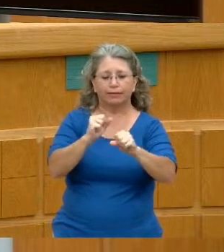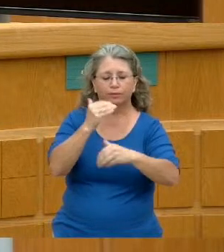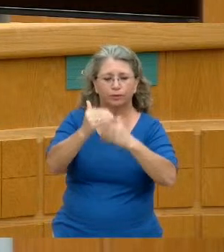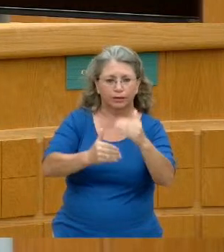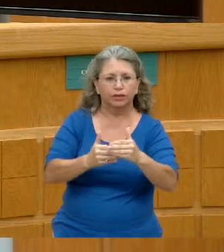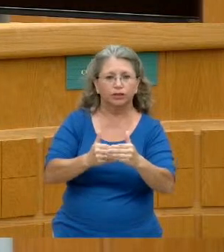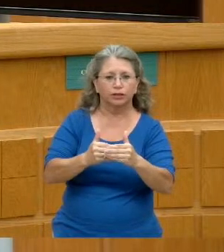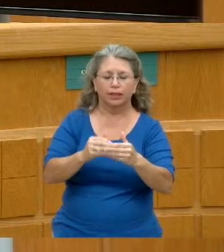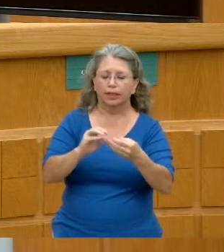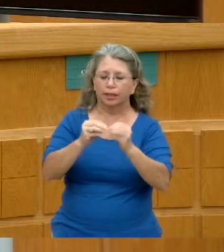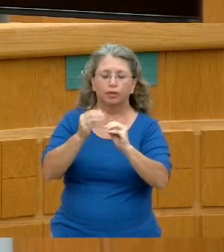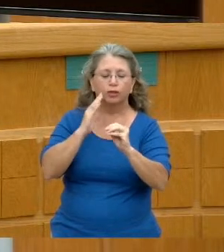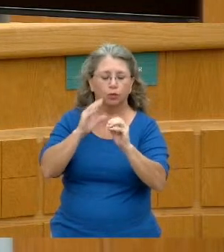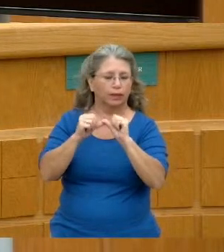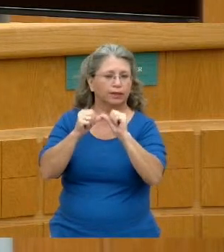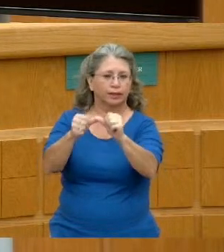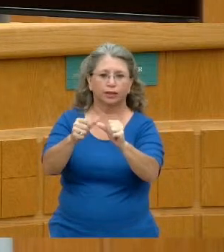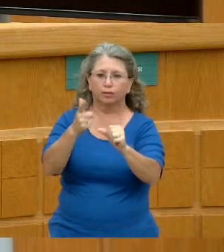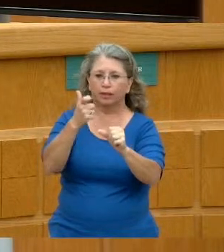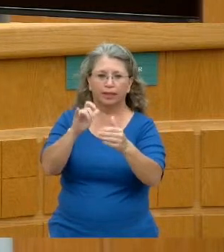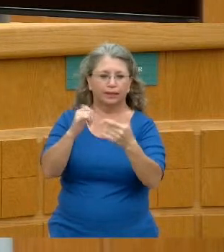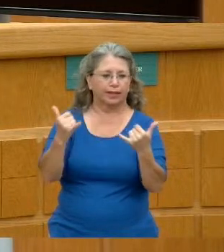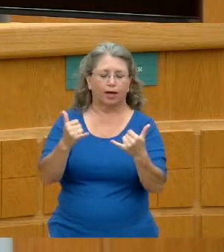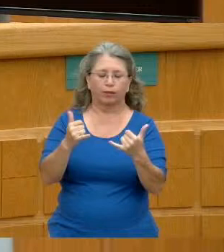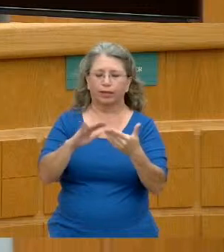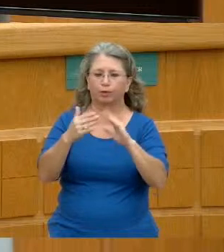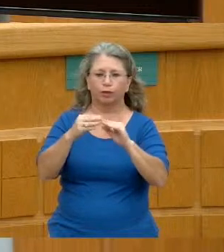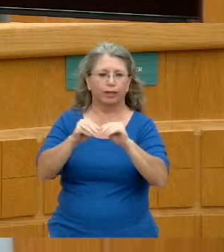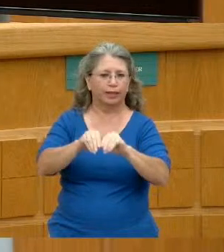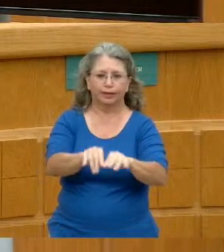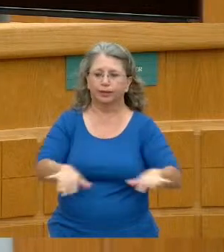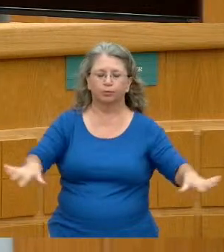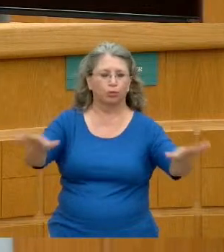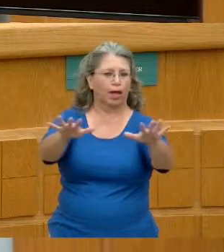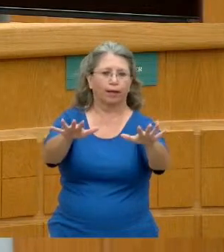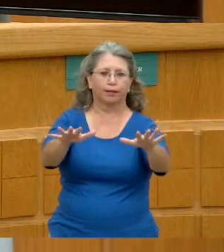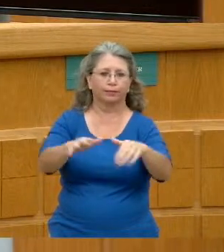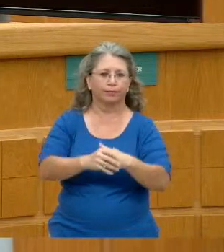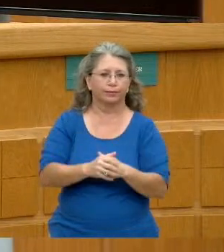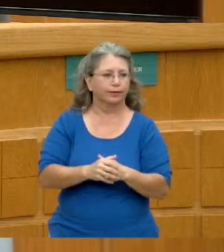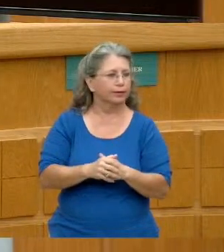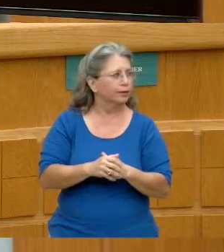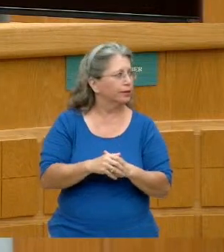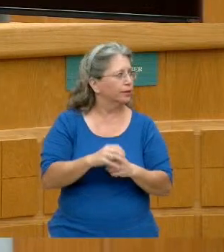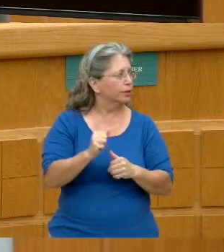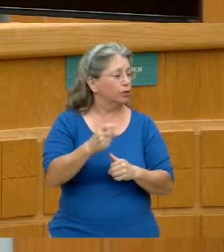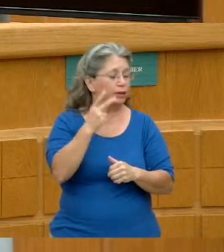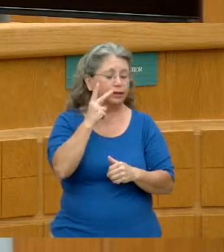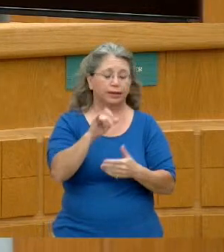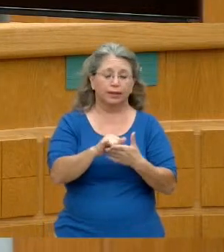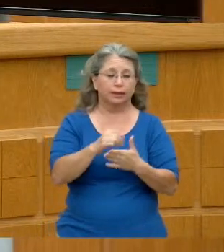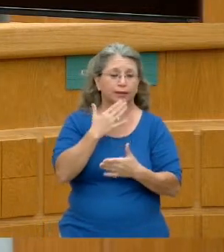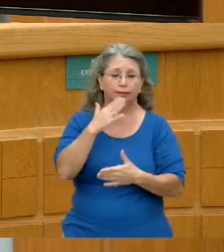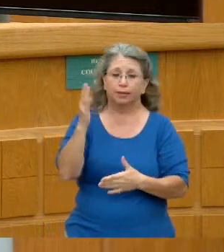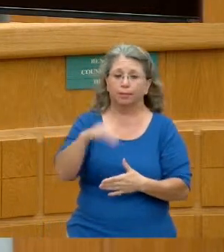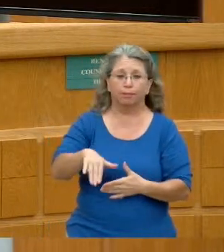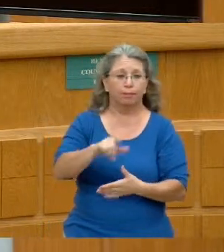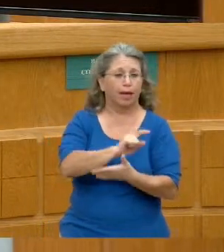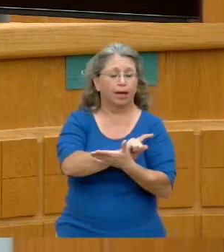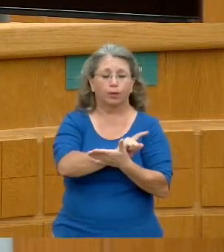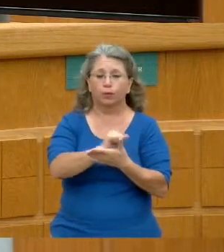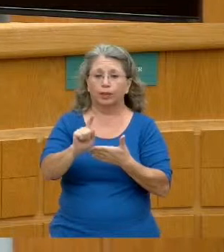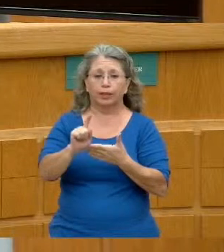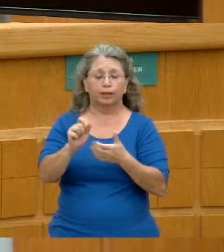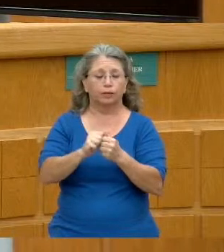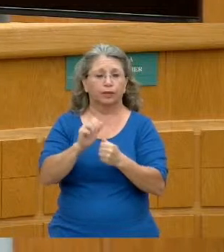point. So 362 for today. You can see it's been a bad week in terms of numbers. It